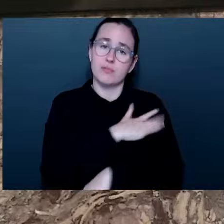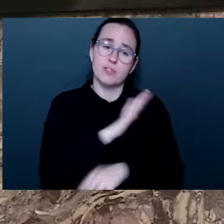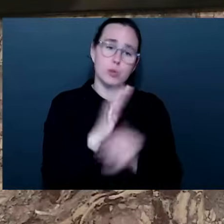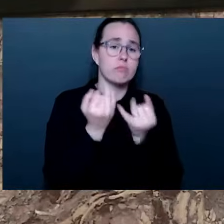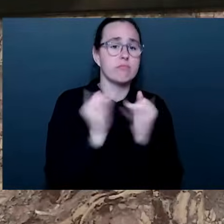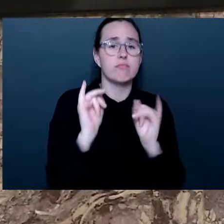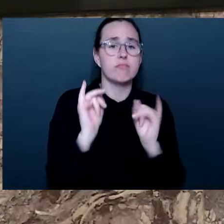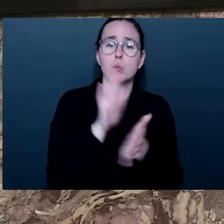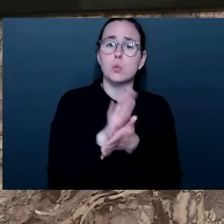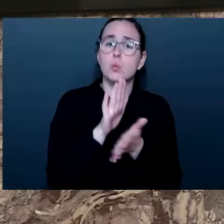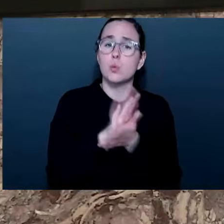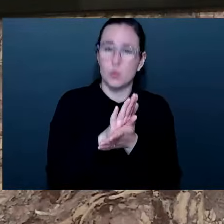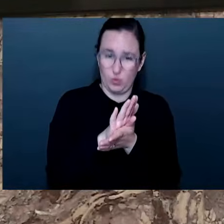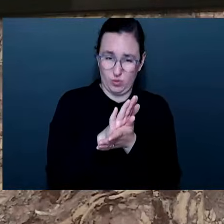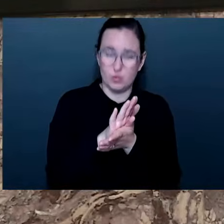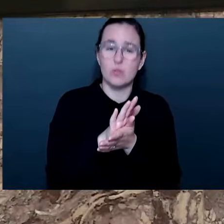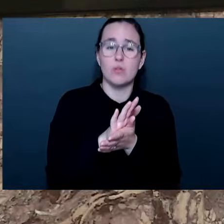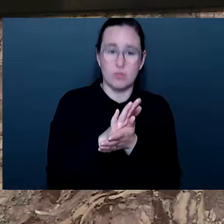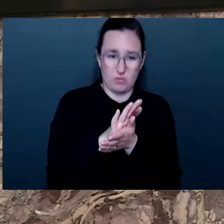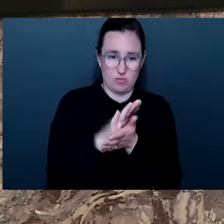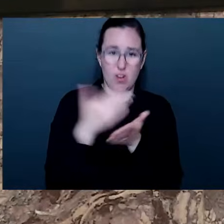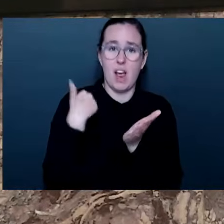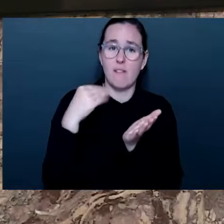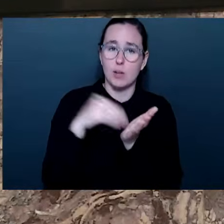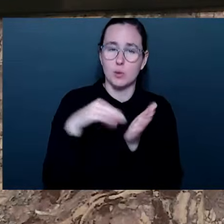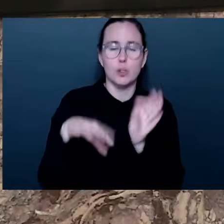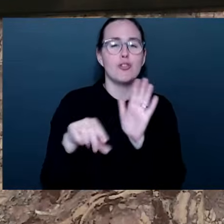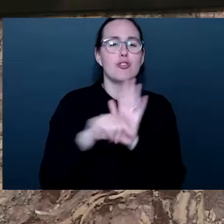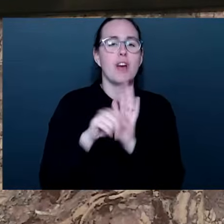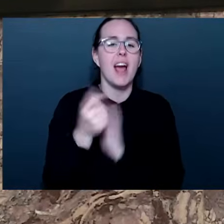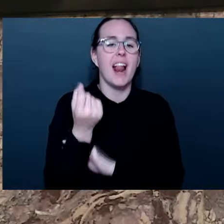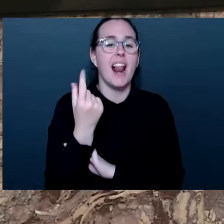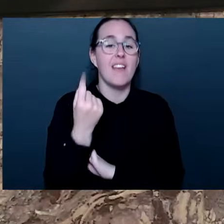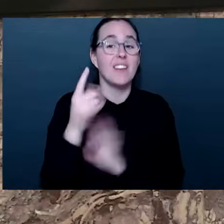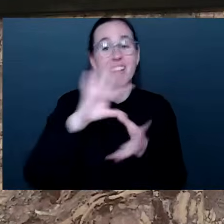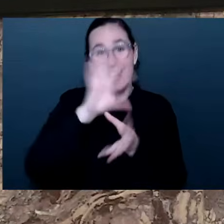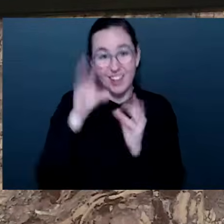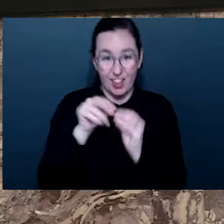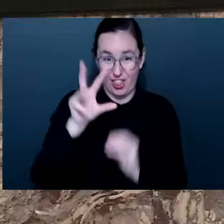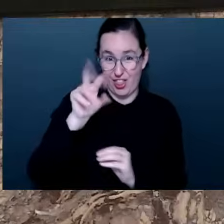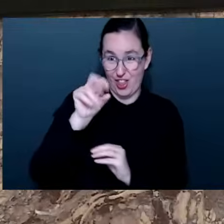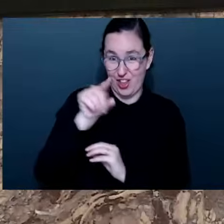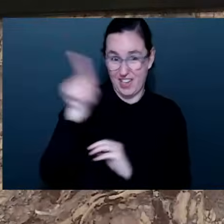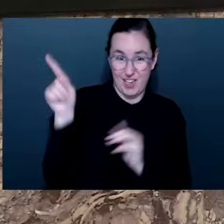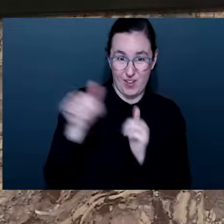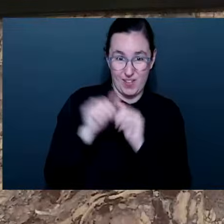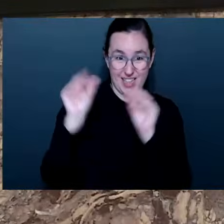their teacher, Suzanne Ewer, and I'd just like everyone in this house to make them feel very welcome. Thank you.